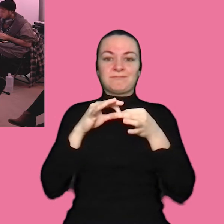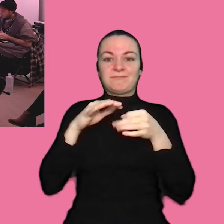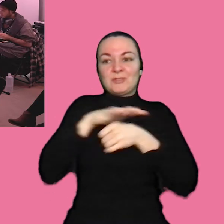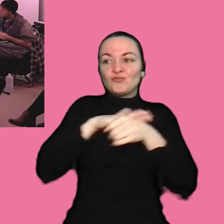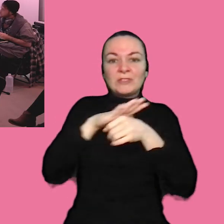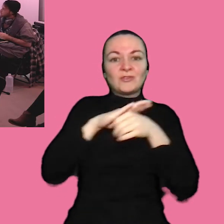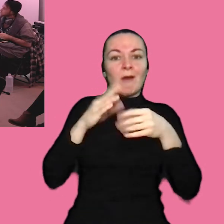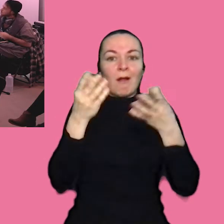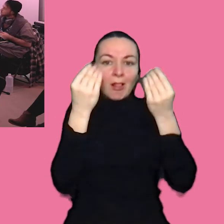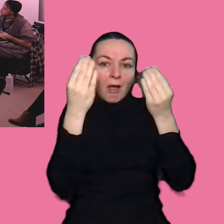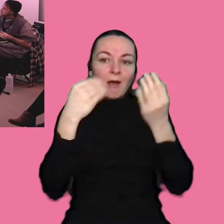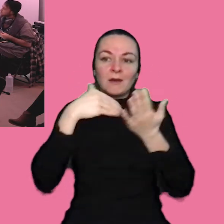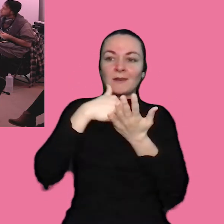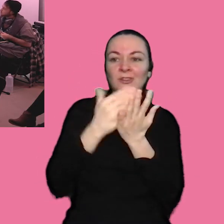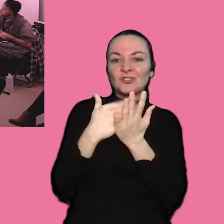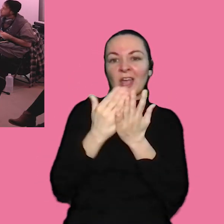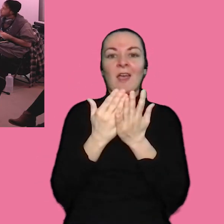kind of regional